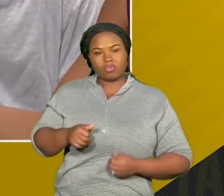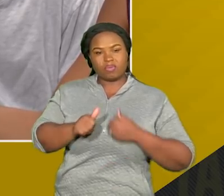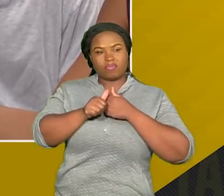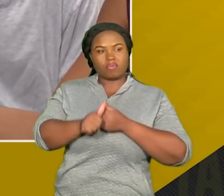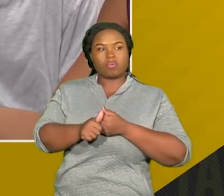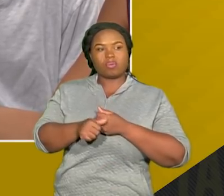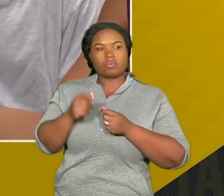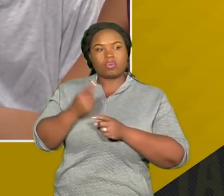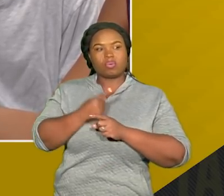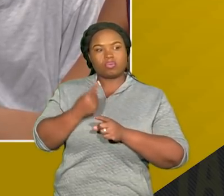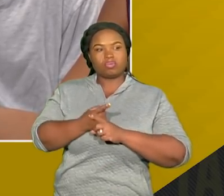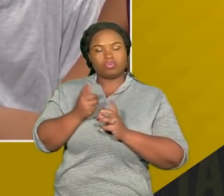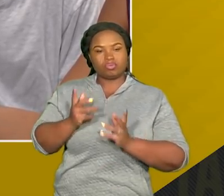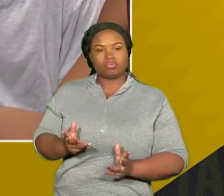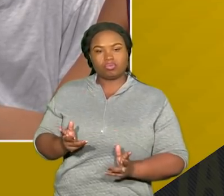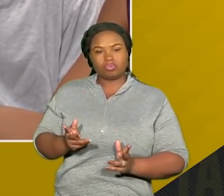Okay.